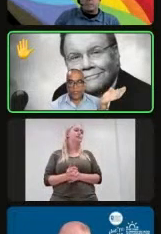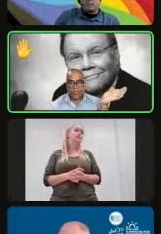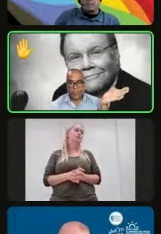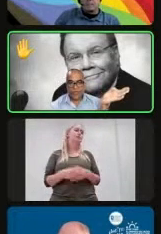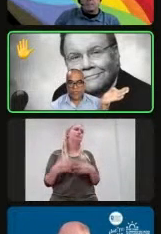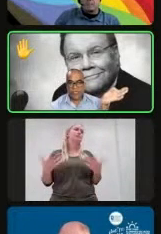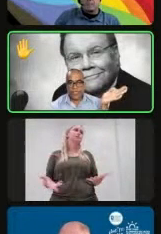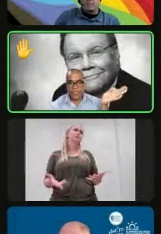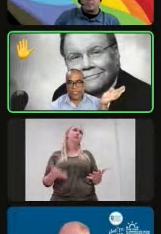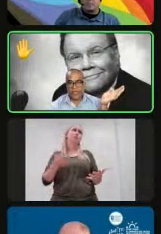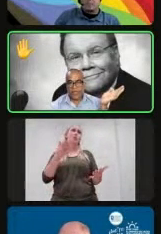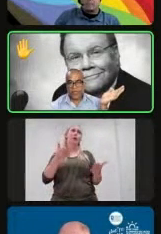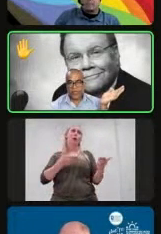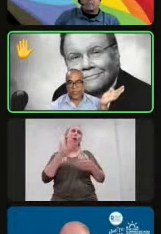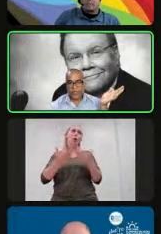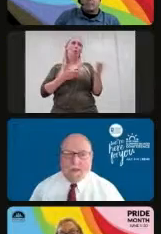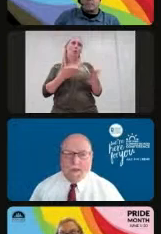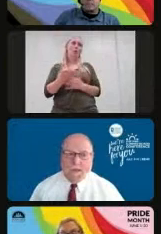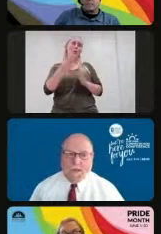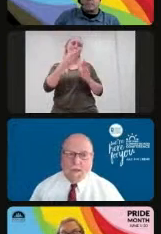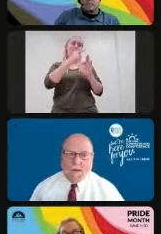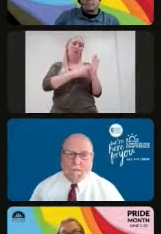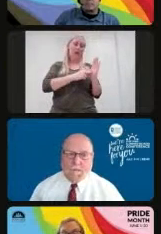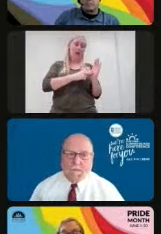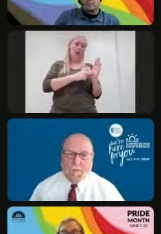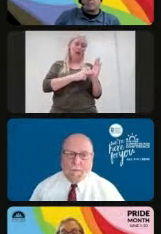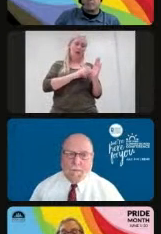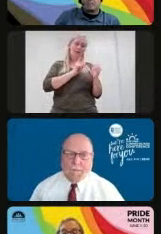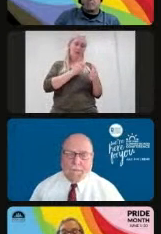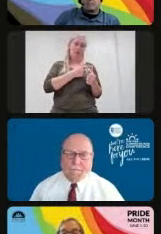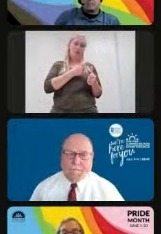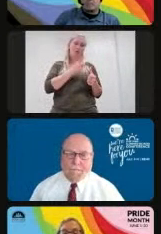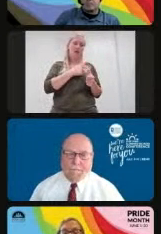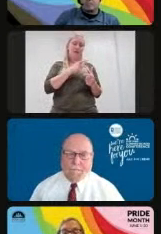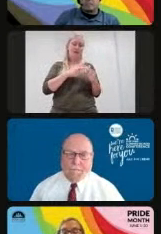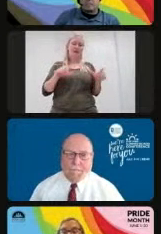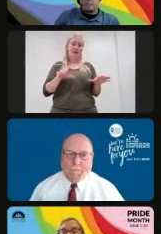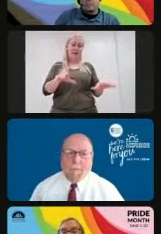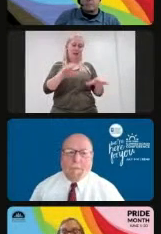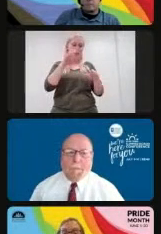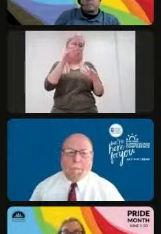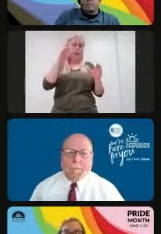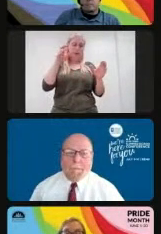We go through the first reading and we go through the say action item for voting.